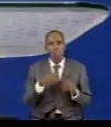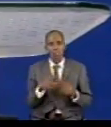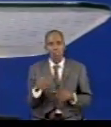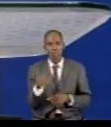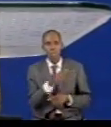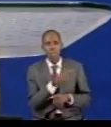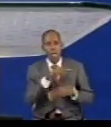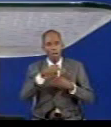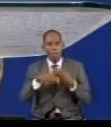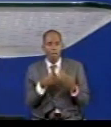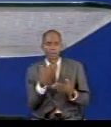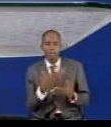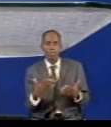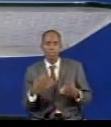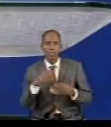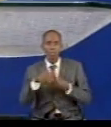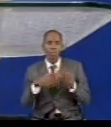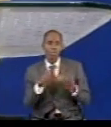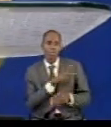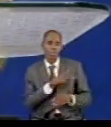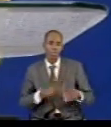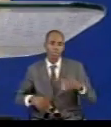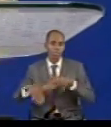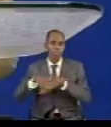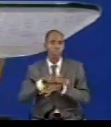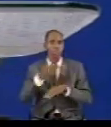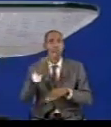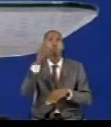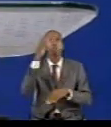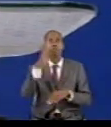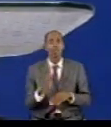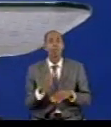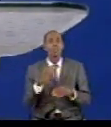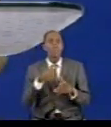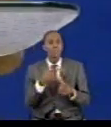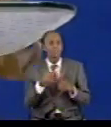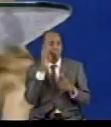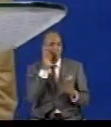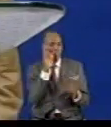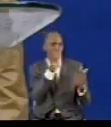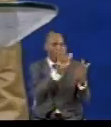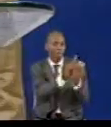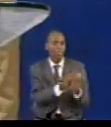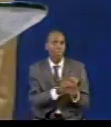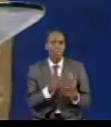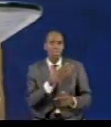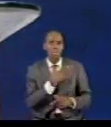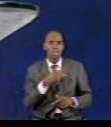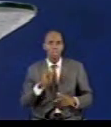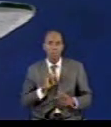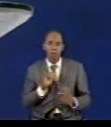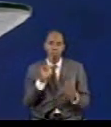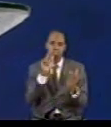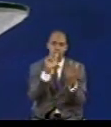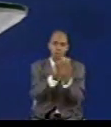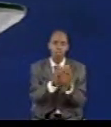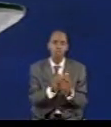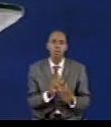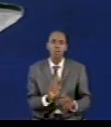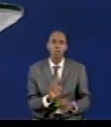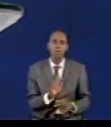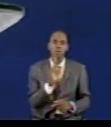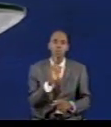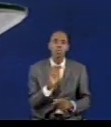things concerning the kingdom of God. He went to them, he said, And I went up by revelation